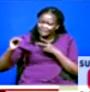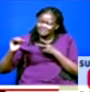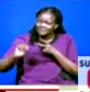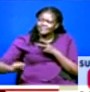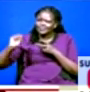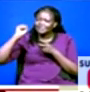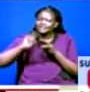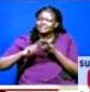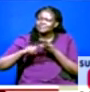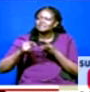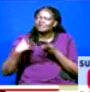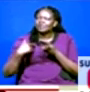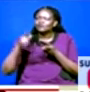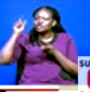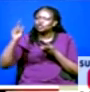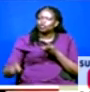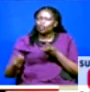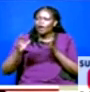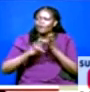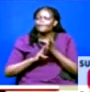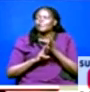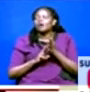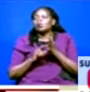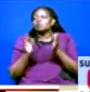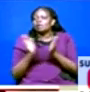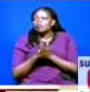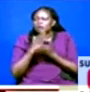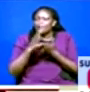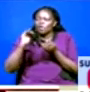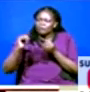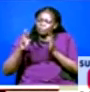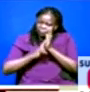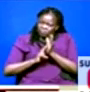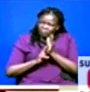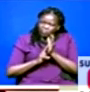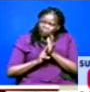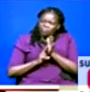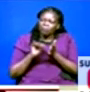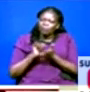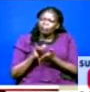chairmen. Then we have regional representatives and sub-county representatives